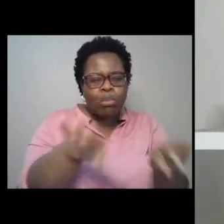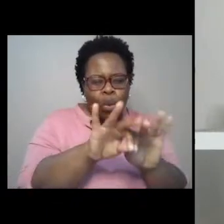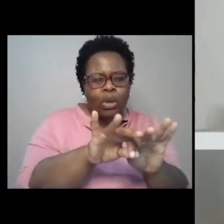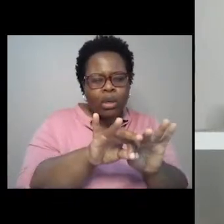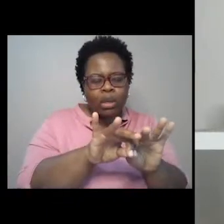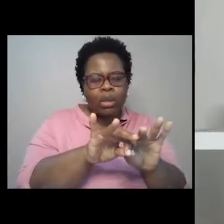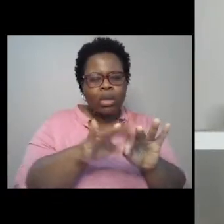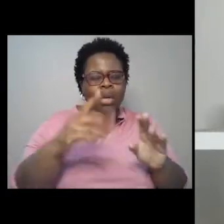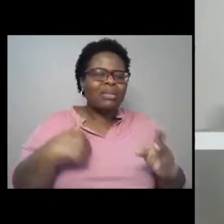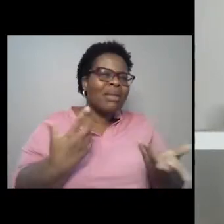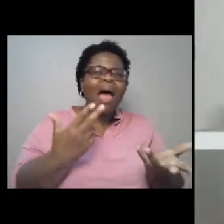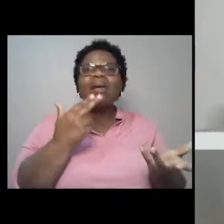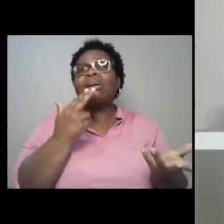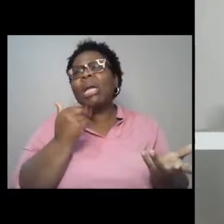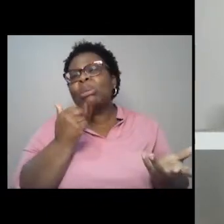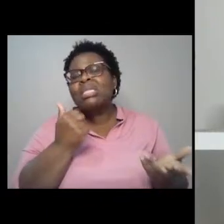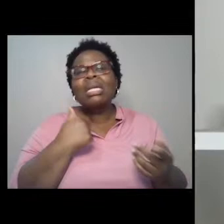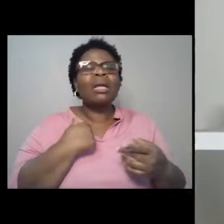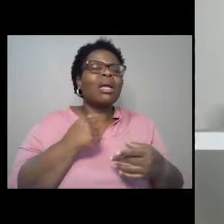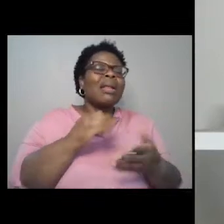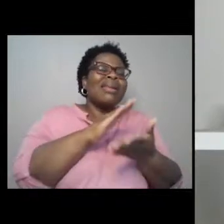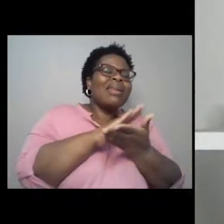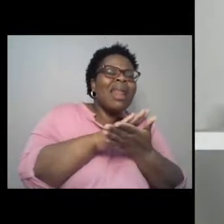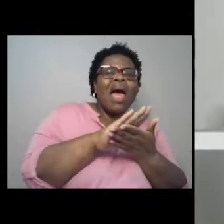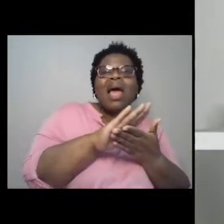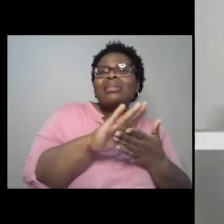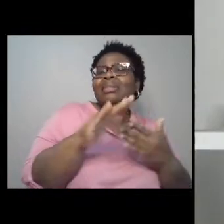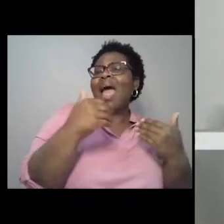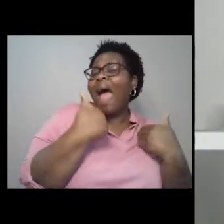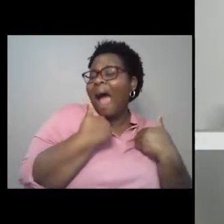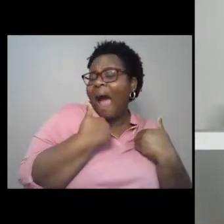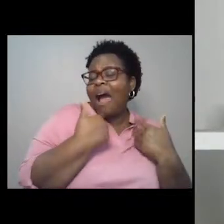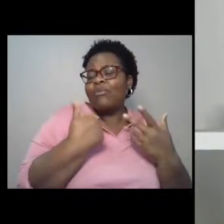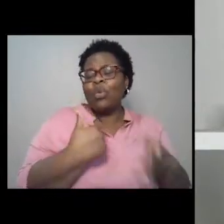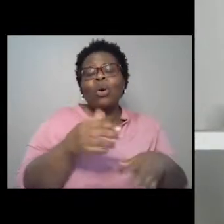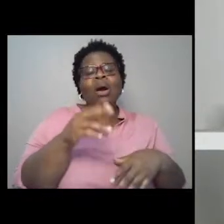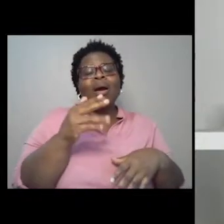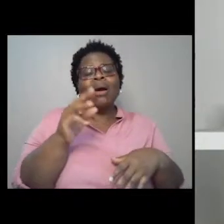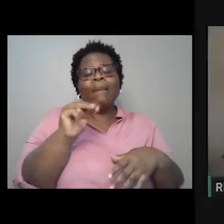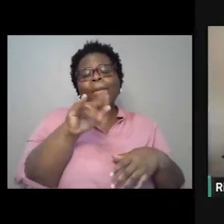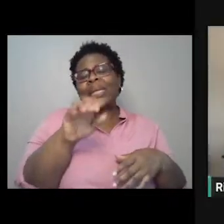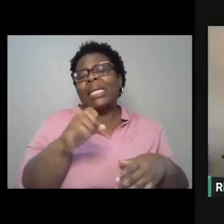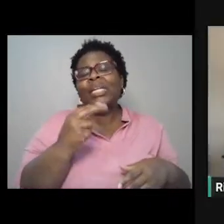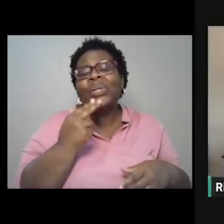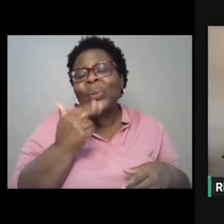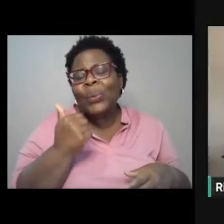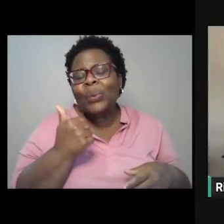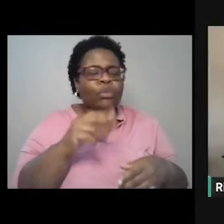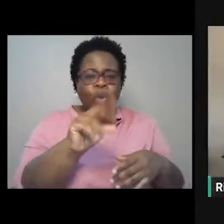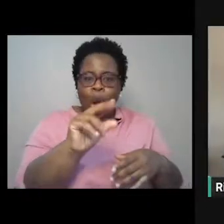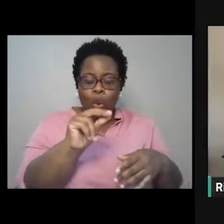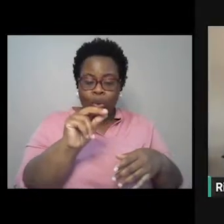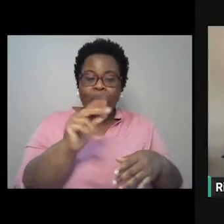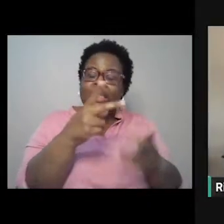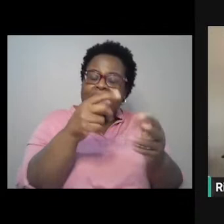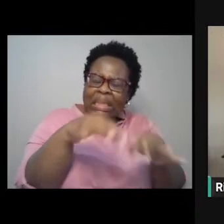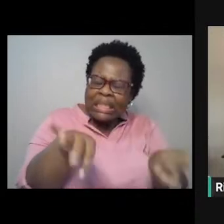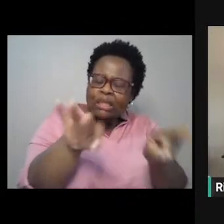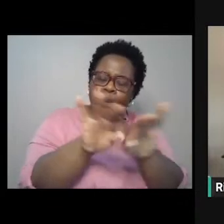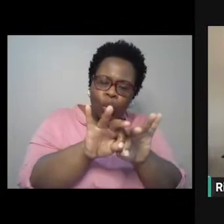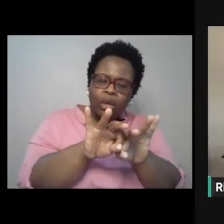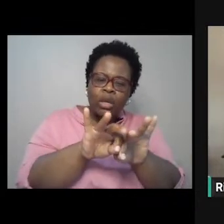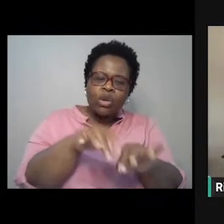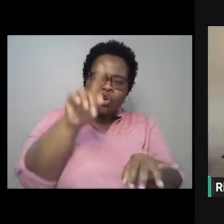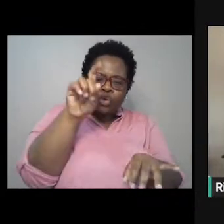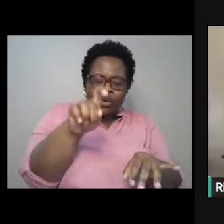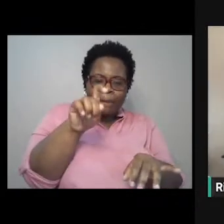is vital. It's not a nice to have. It's not a cutesy meme. It's not No, something no, that, it's not. just coaches do. Like, it's